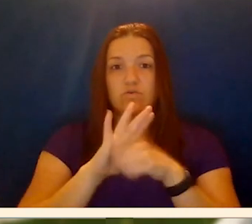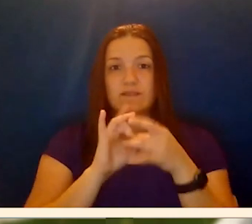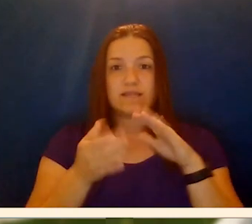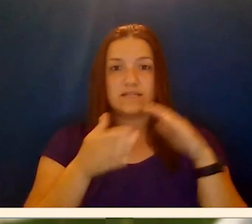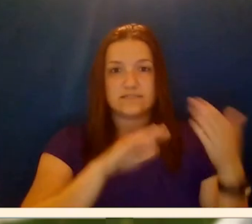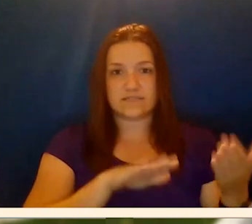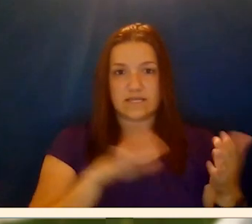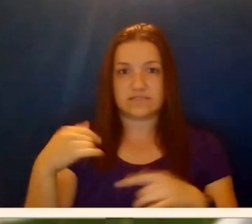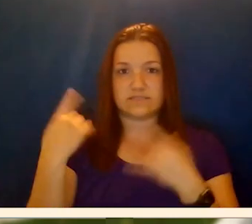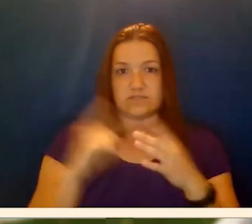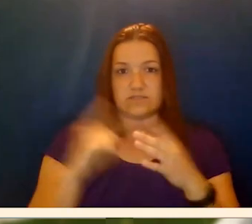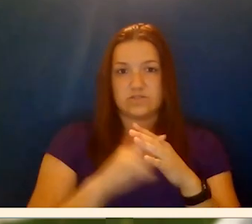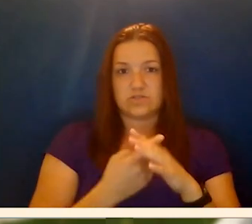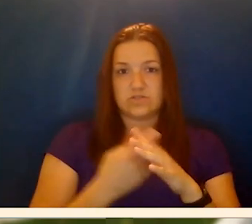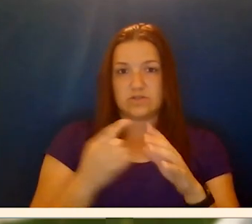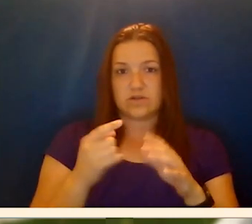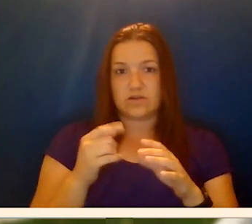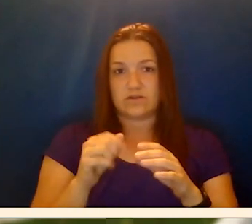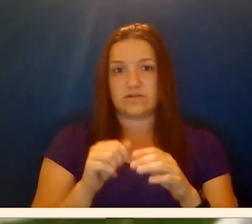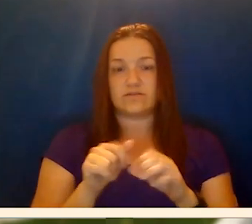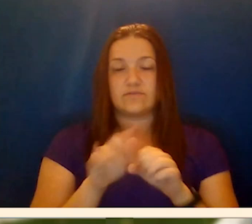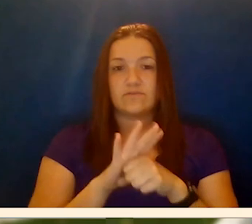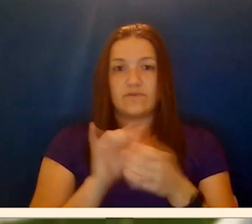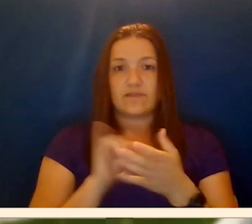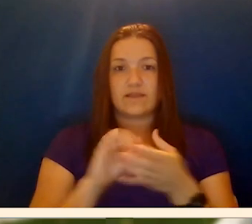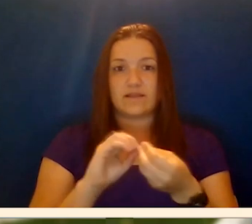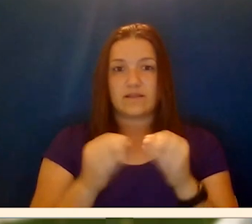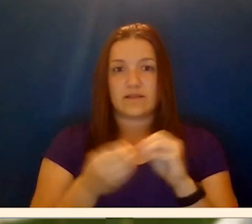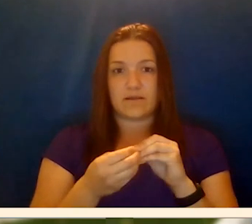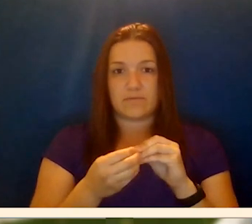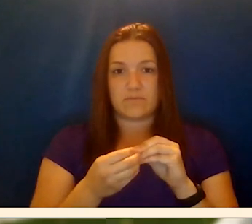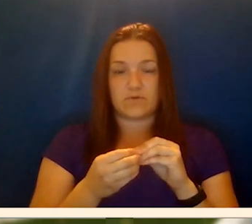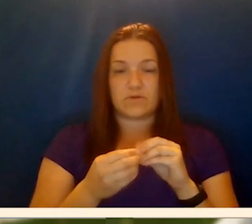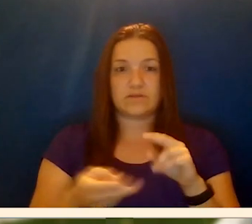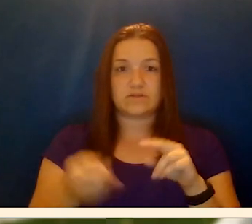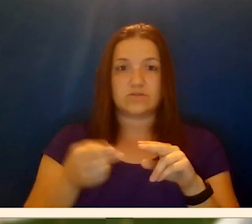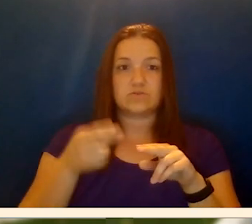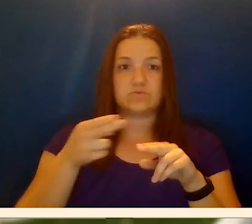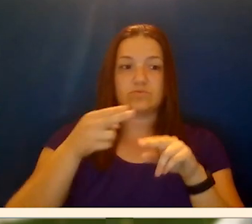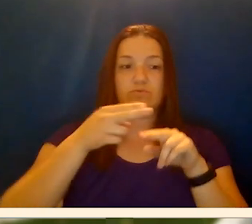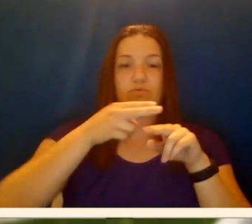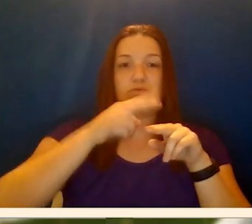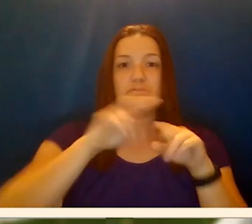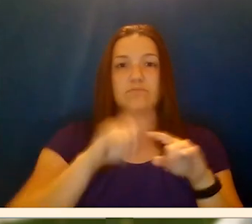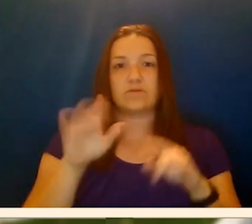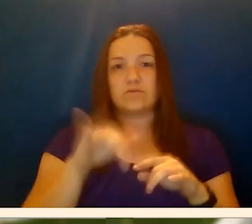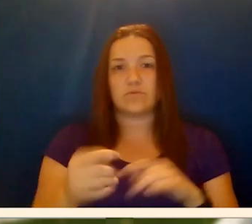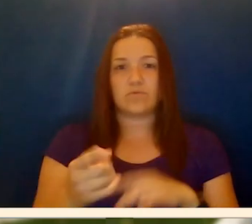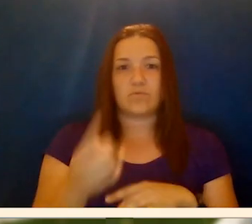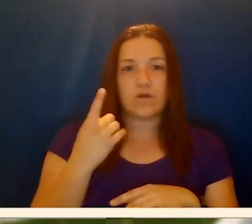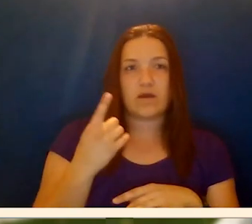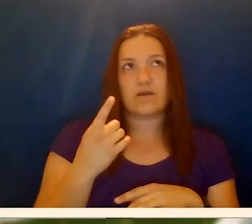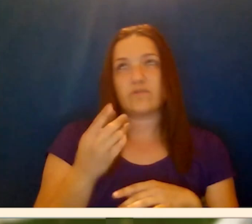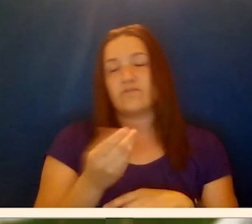deaths since the beginning of the pandemic, and that number is inching up, but it's usually like, one every